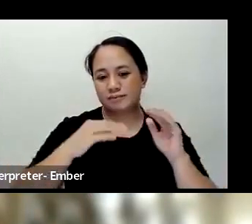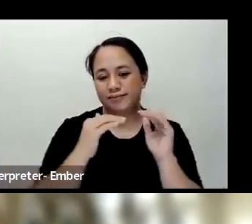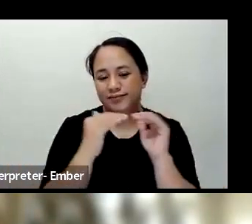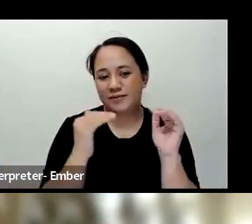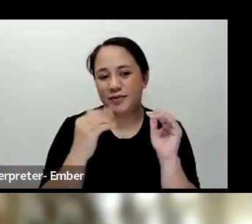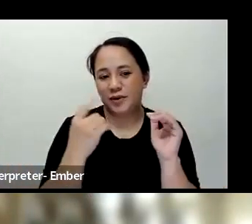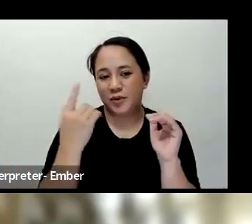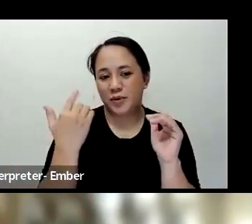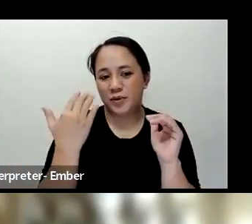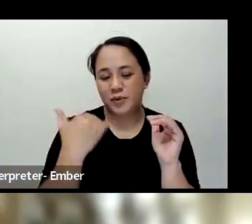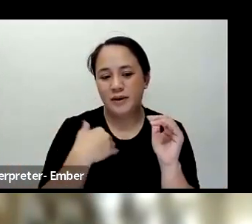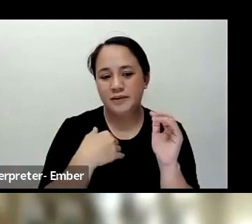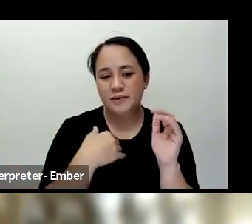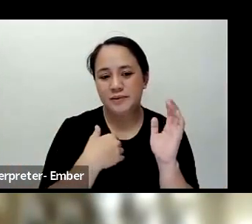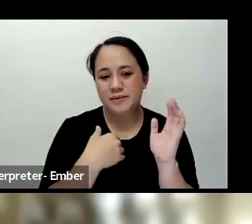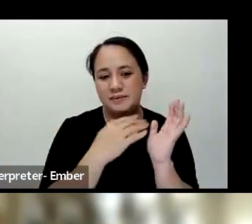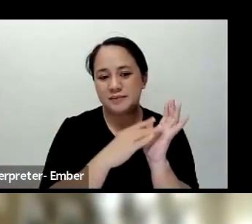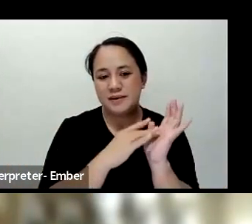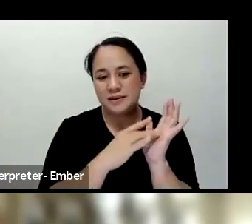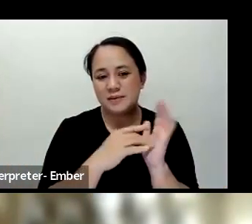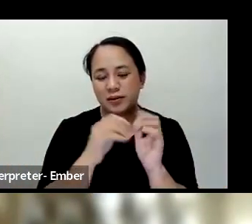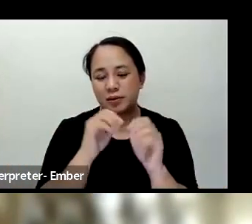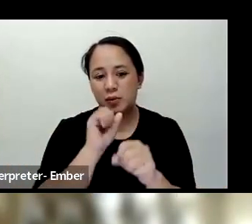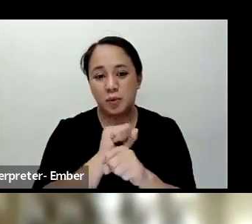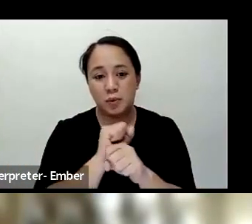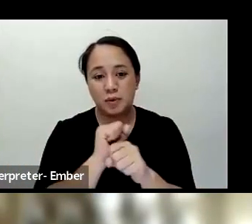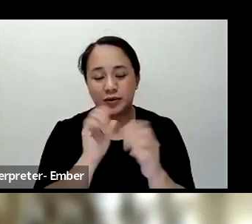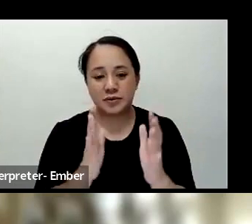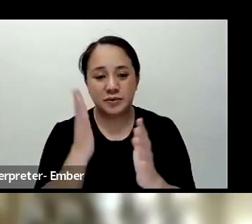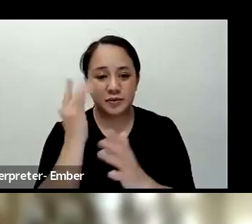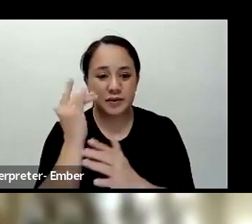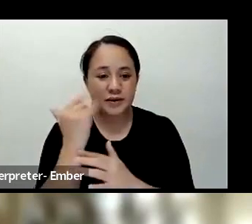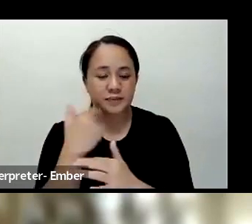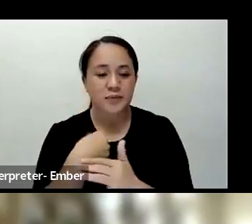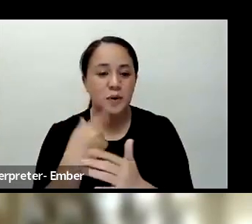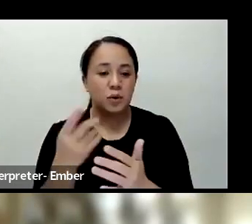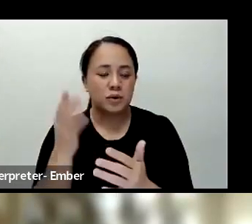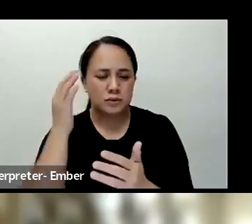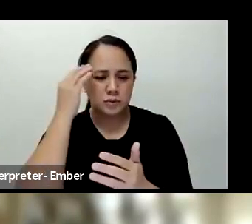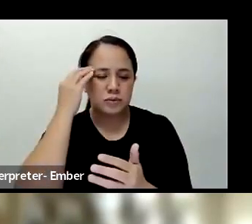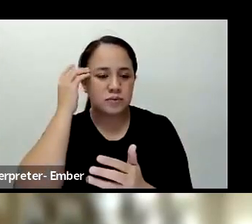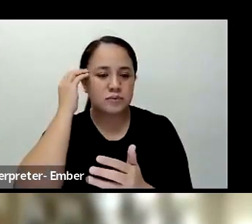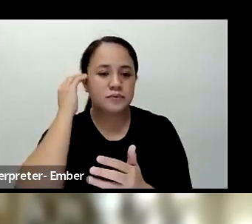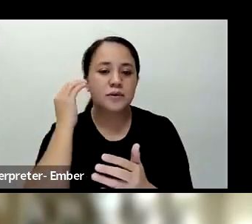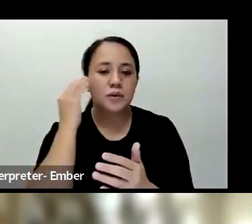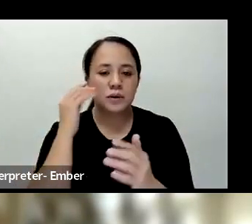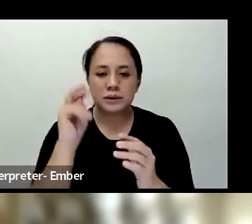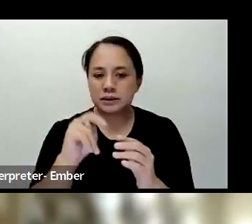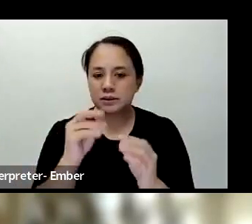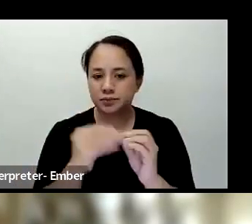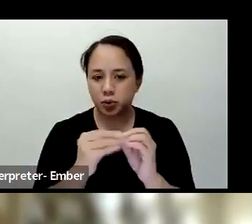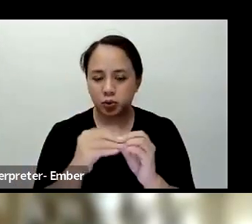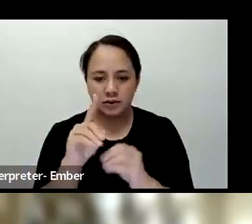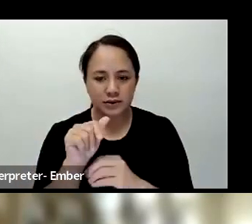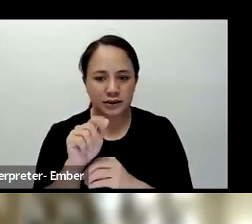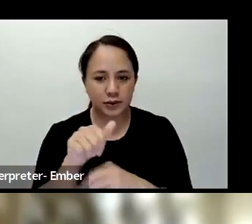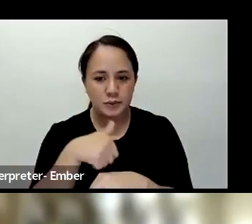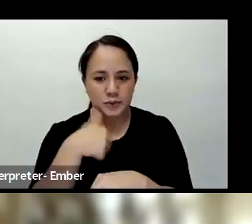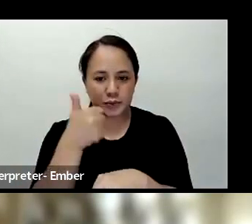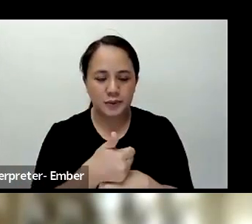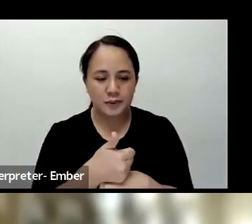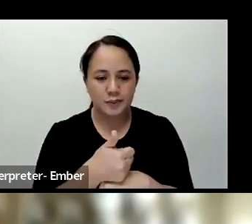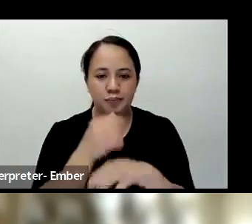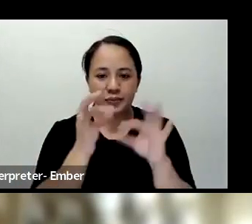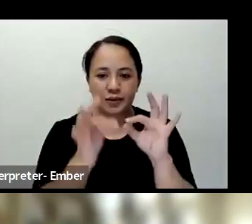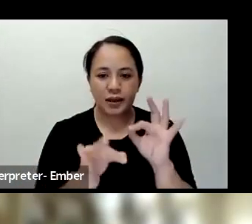this to the medical practitioners, because they would know, no, and we need more data to establish whether